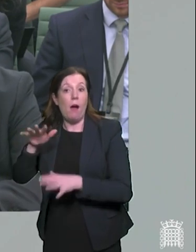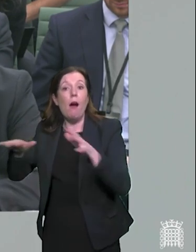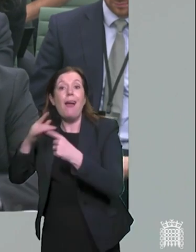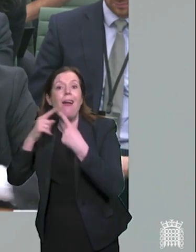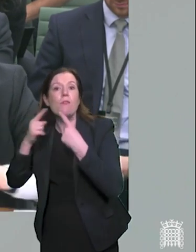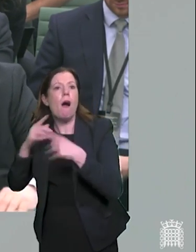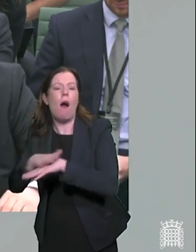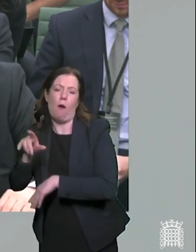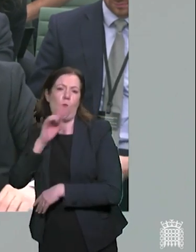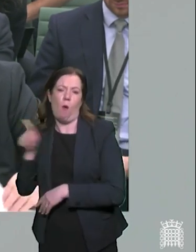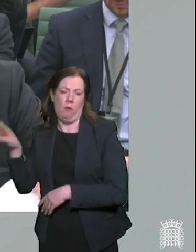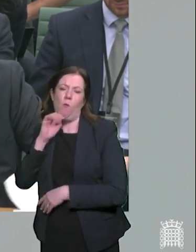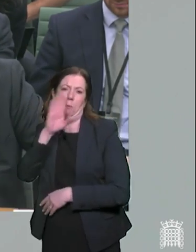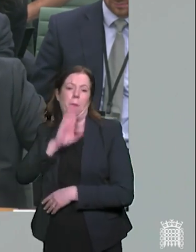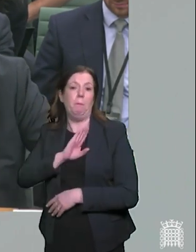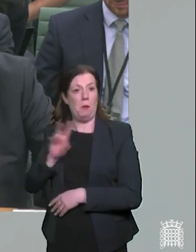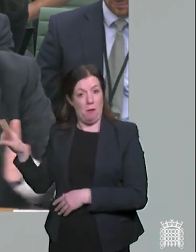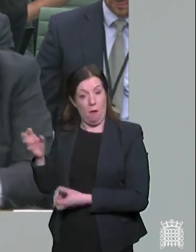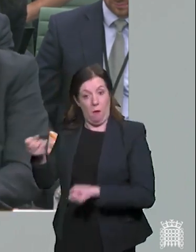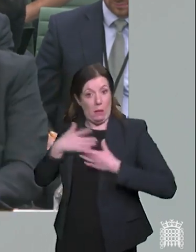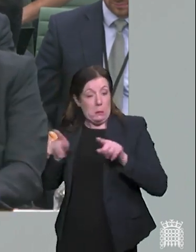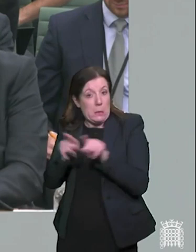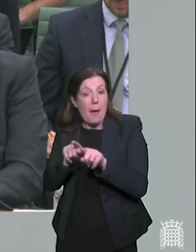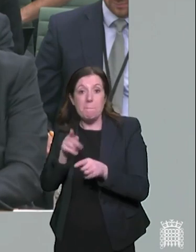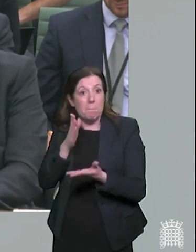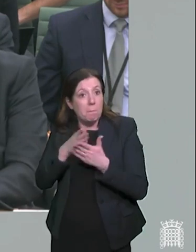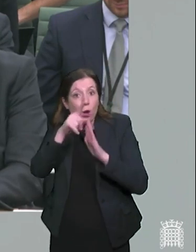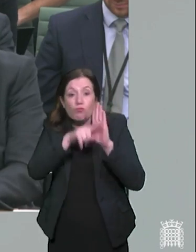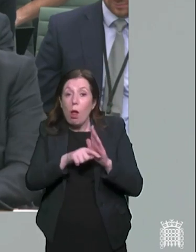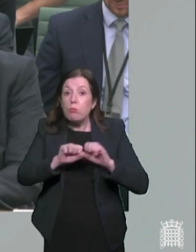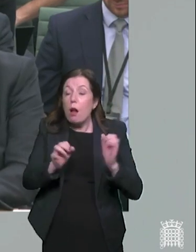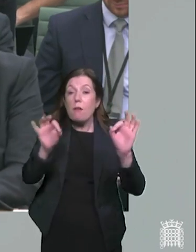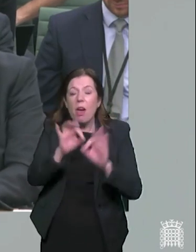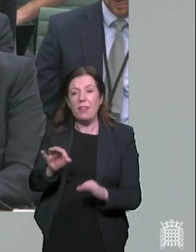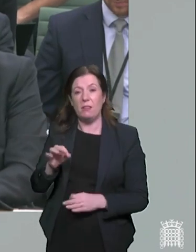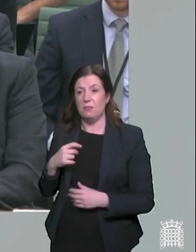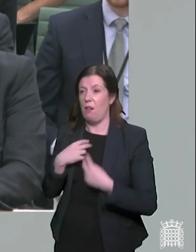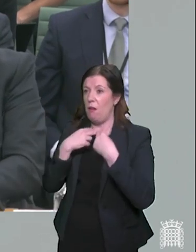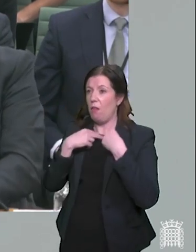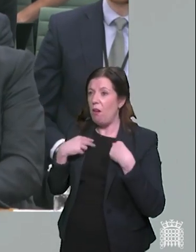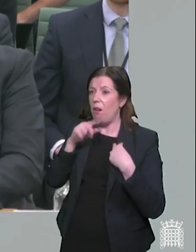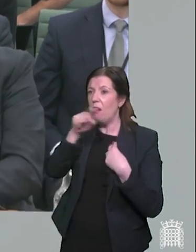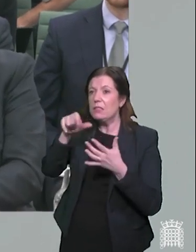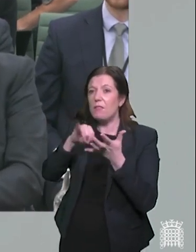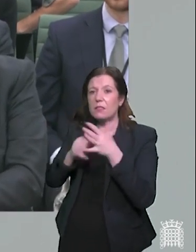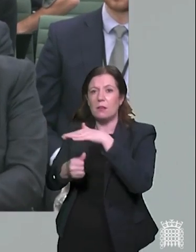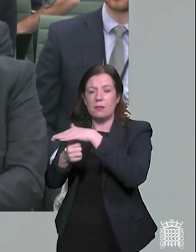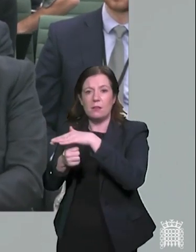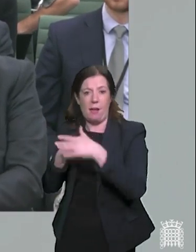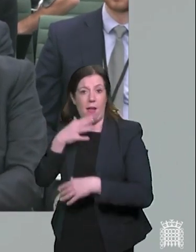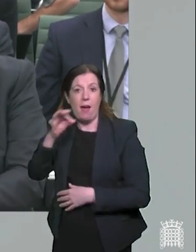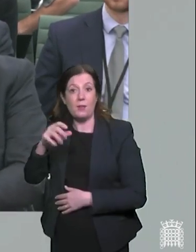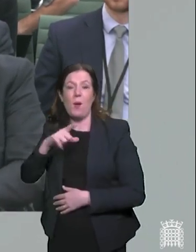said that the rules had not been broken. And the reason I didn't ask a lawyer or another senior civil servant is because they were the people who'd been